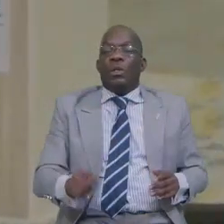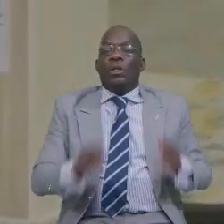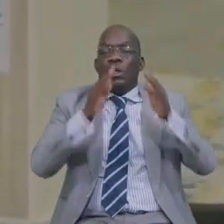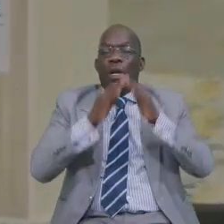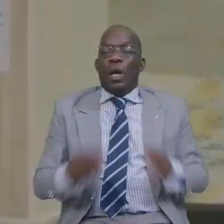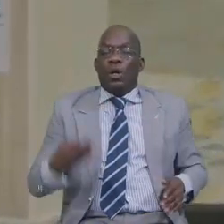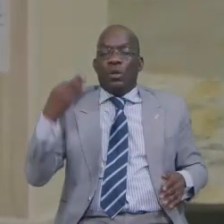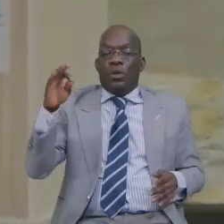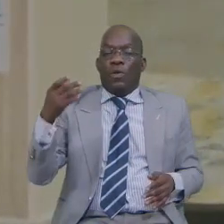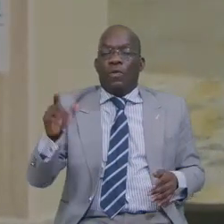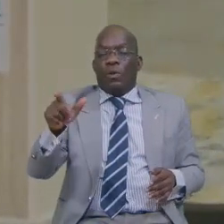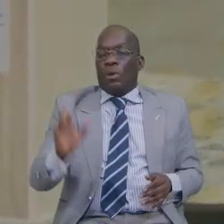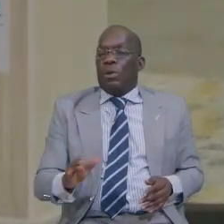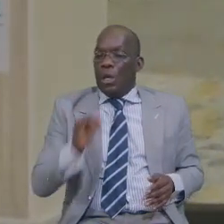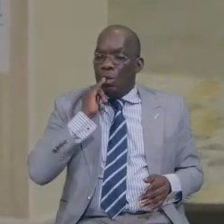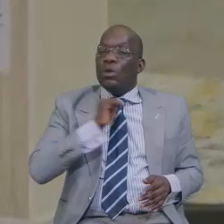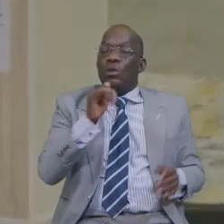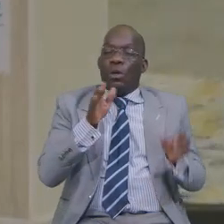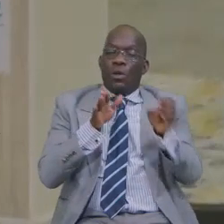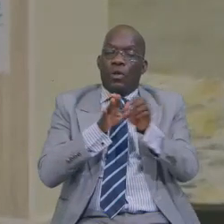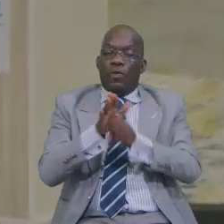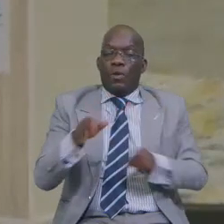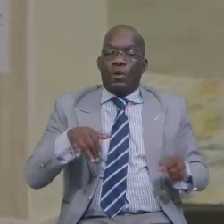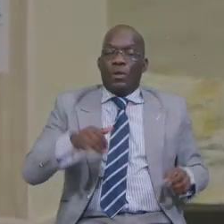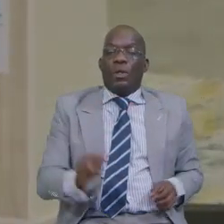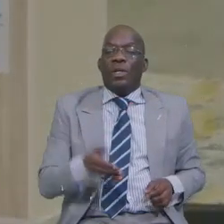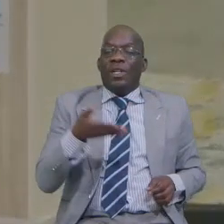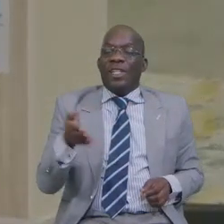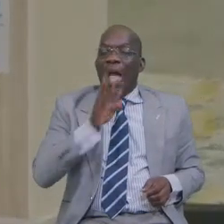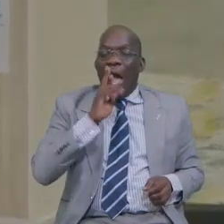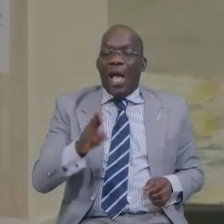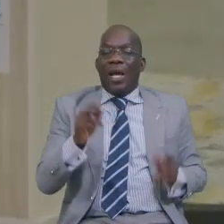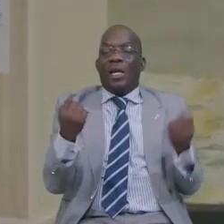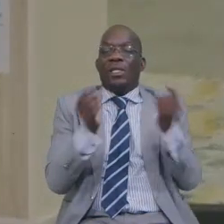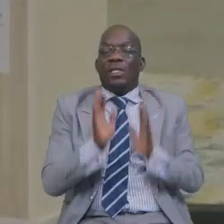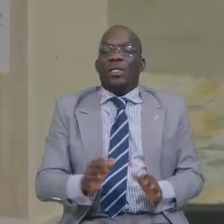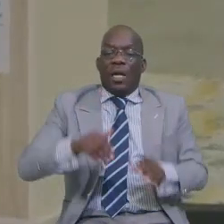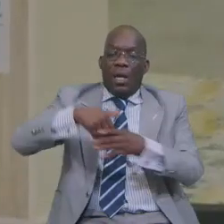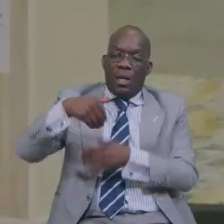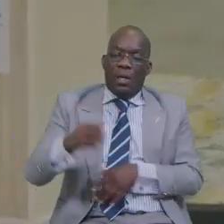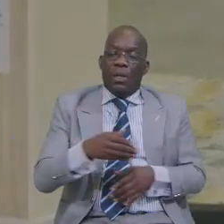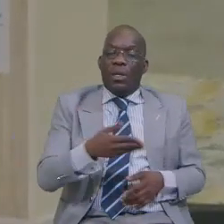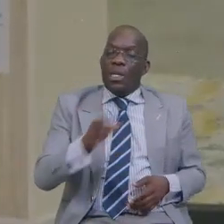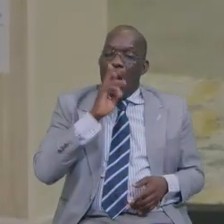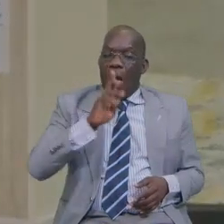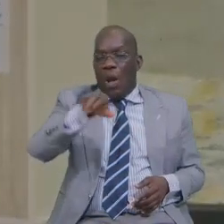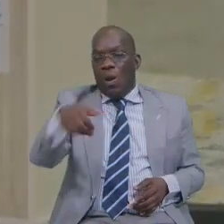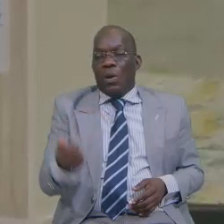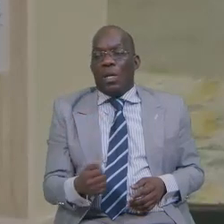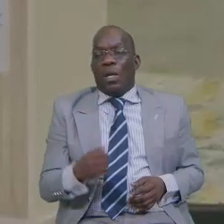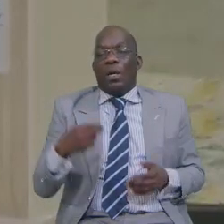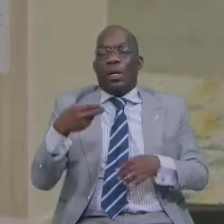filled yet. There are sinners outside. There are other sheep I have, which